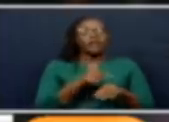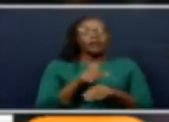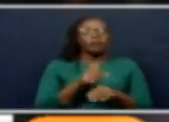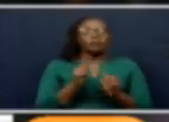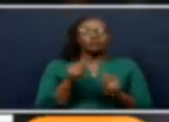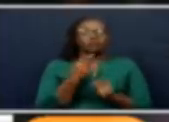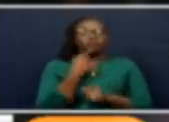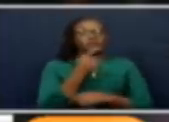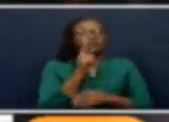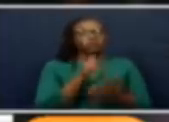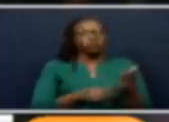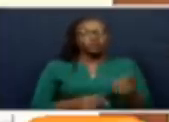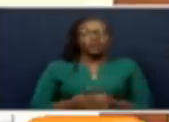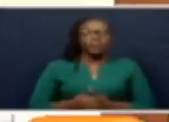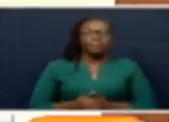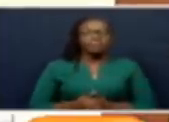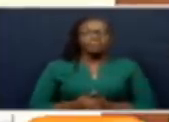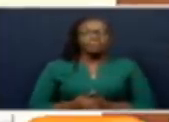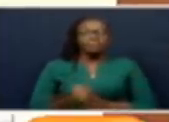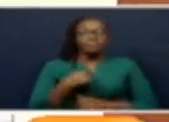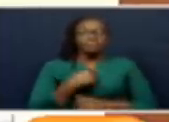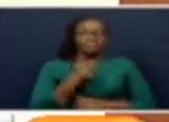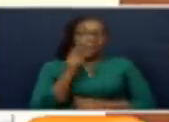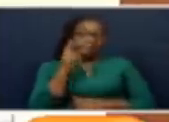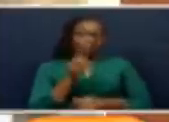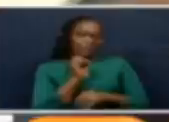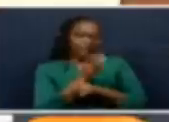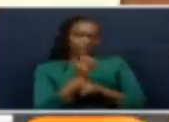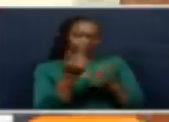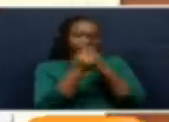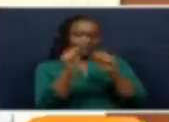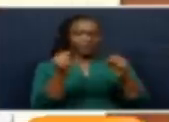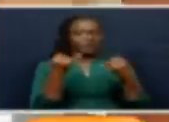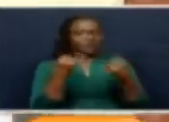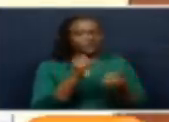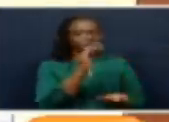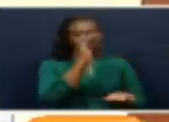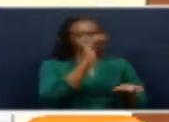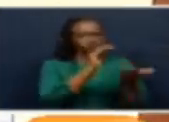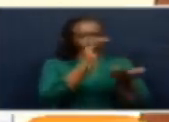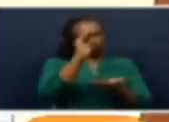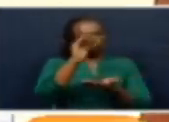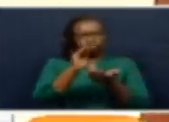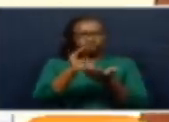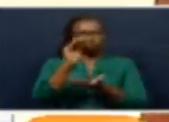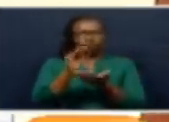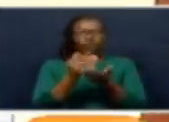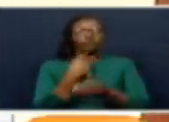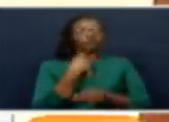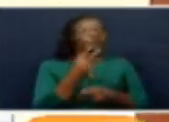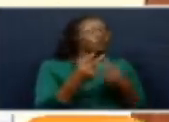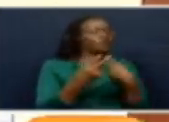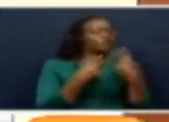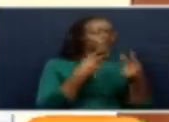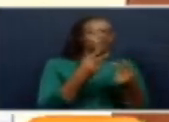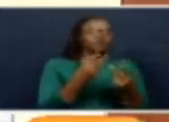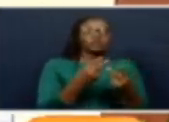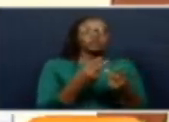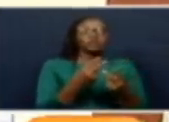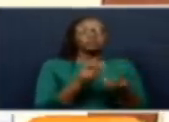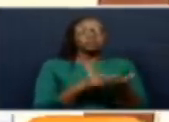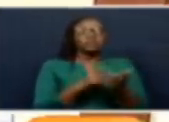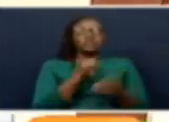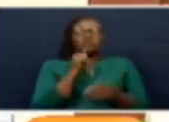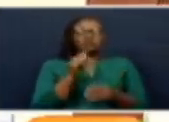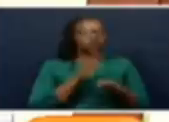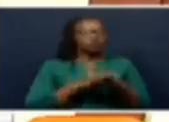try very much to minimize all these voices and what have you. Look. It doesn't augur